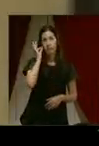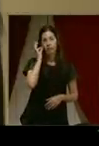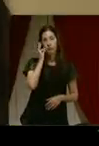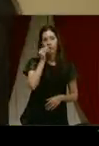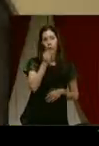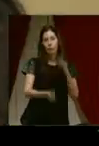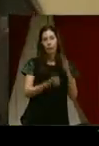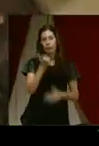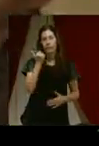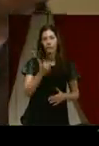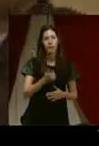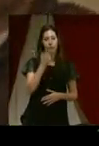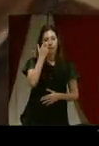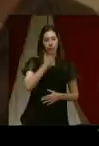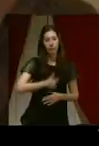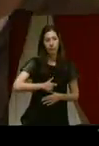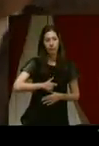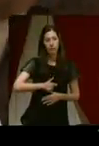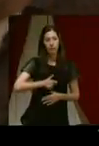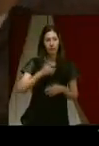Hello, good morning.